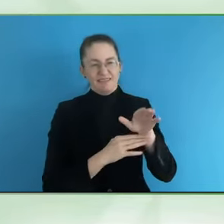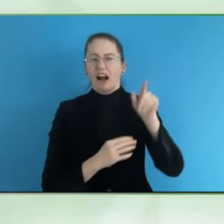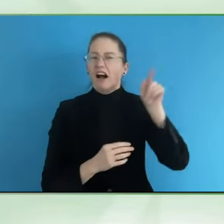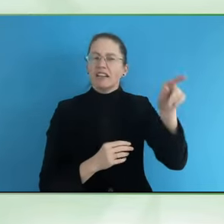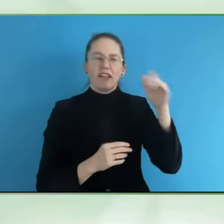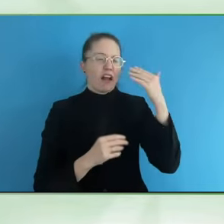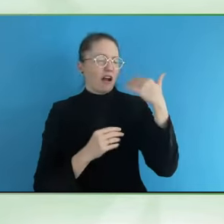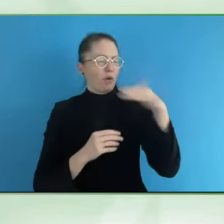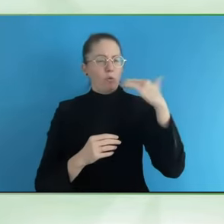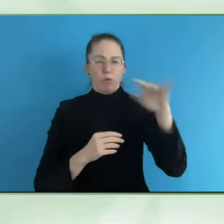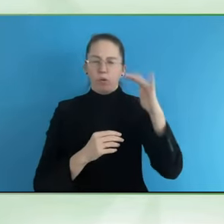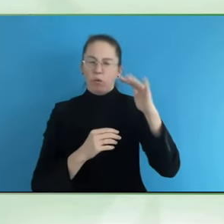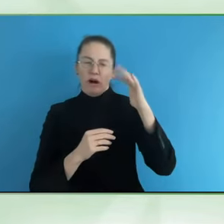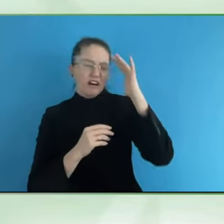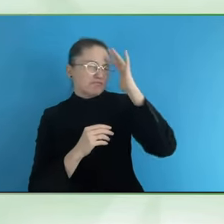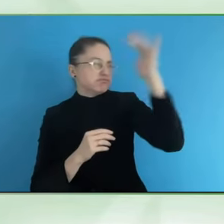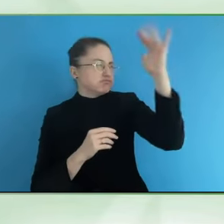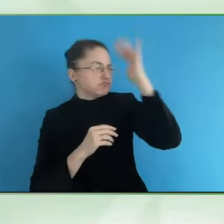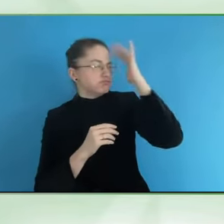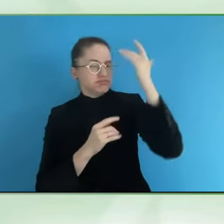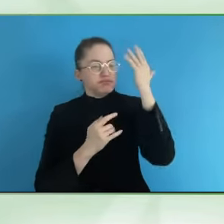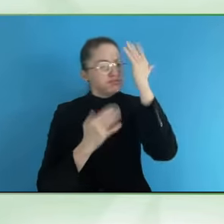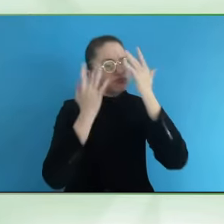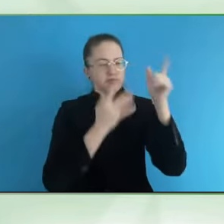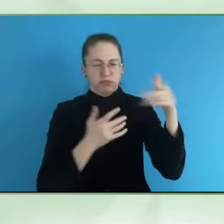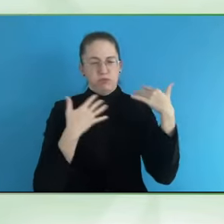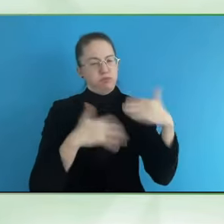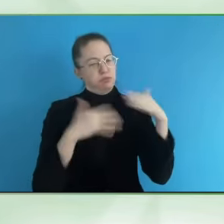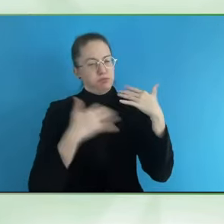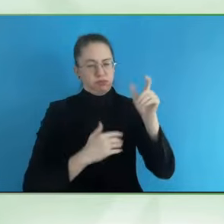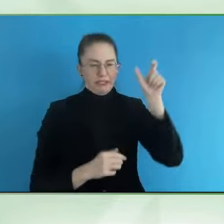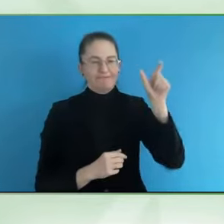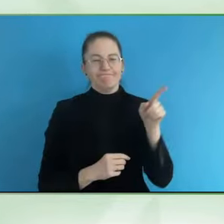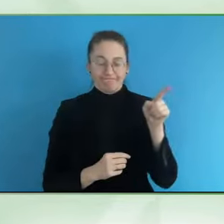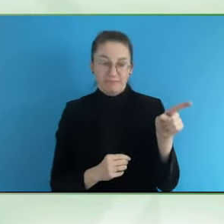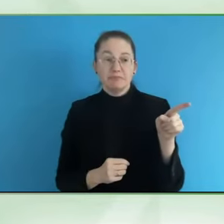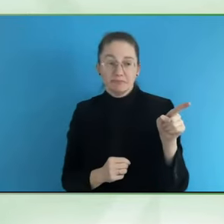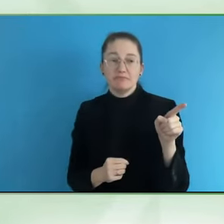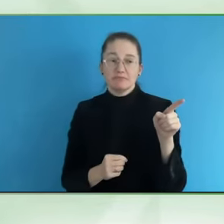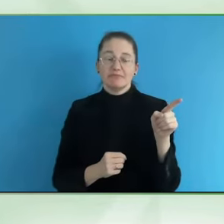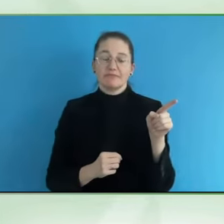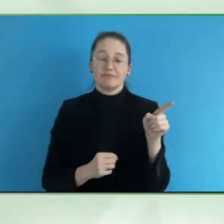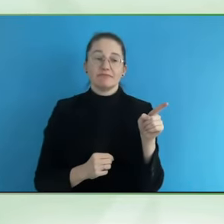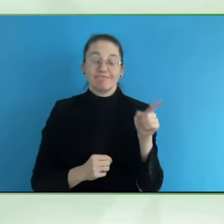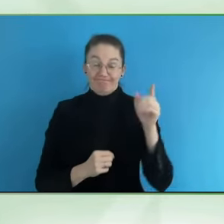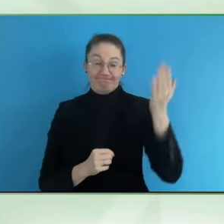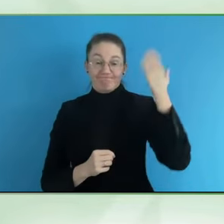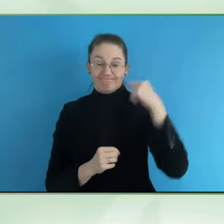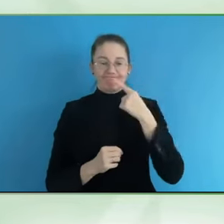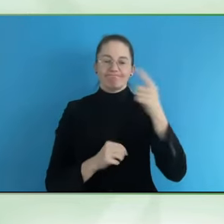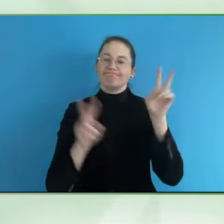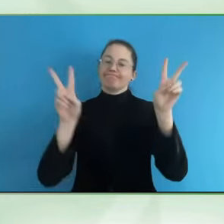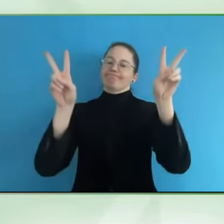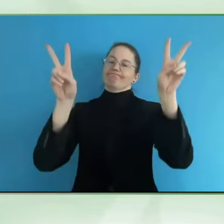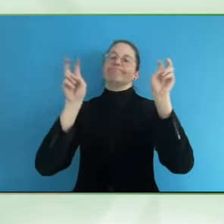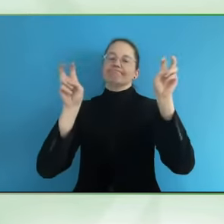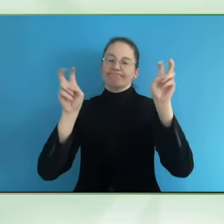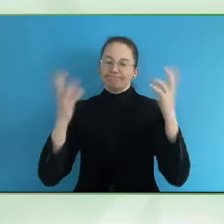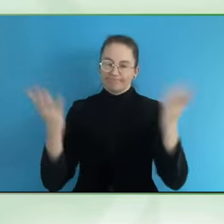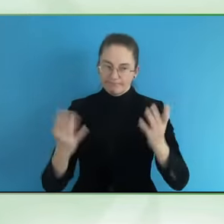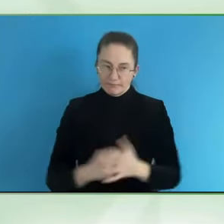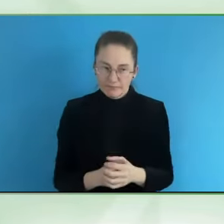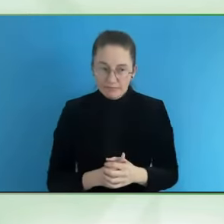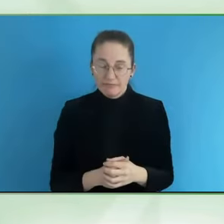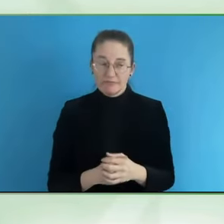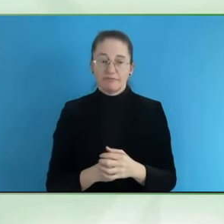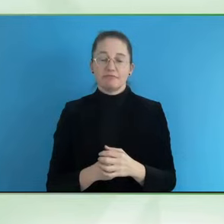mind. He used to say, if you don't do anything until you can do everything, you end